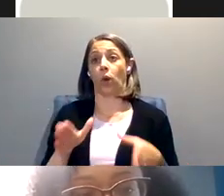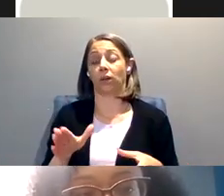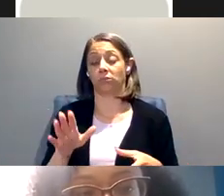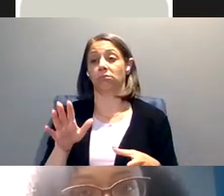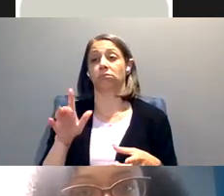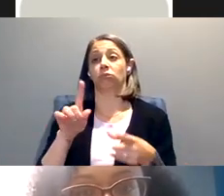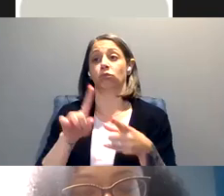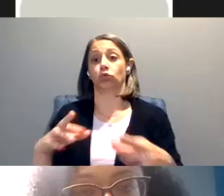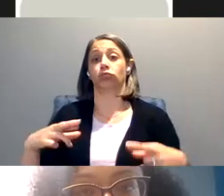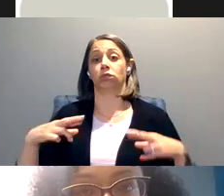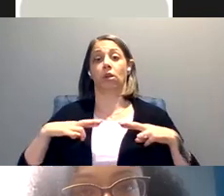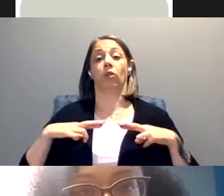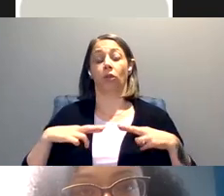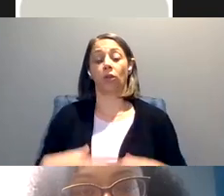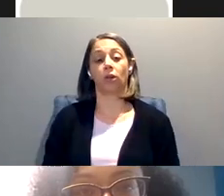if we